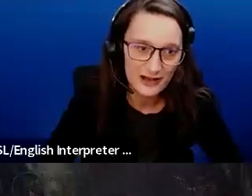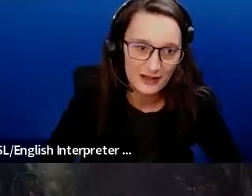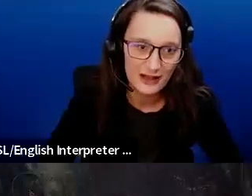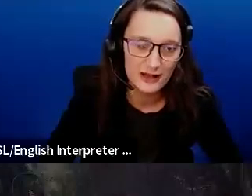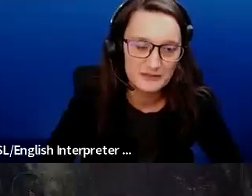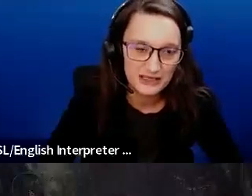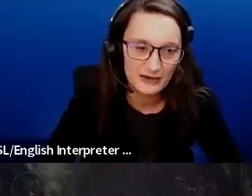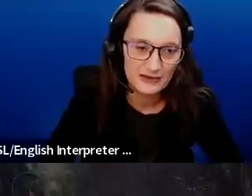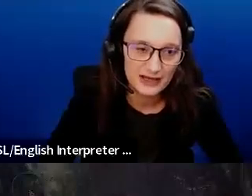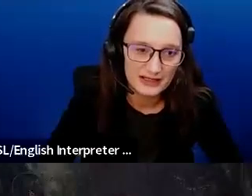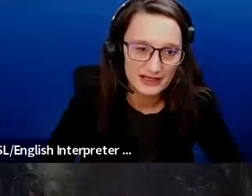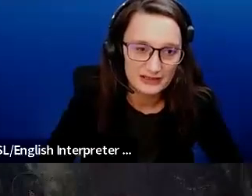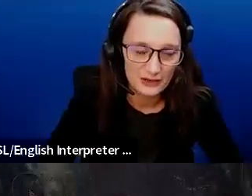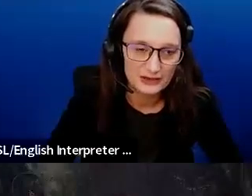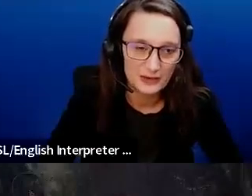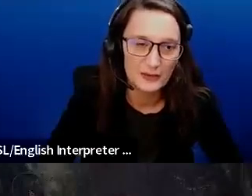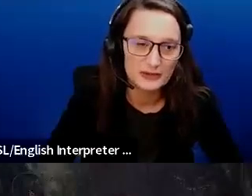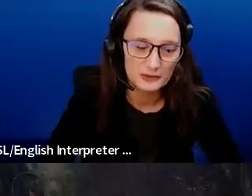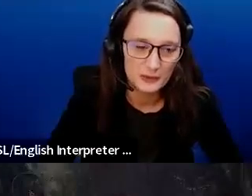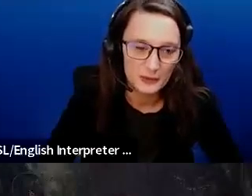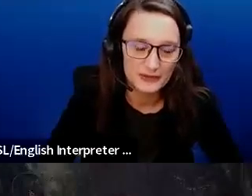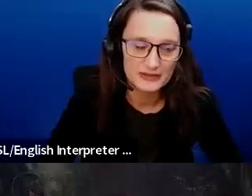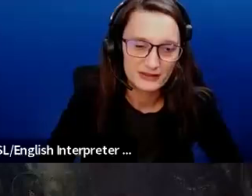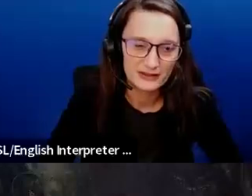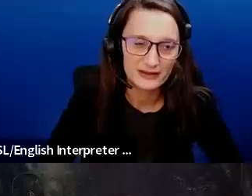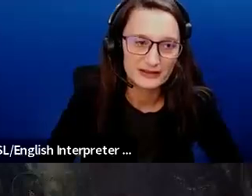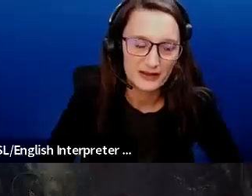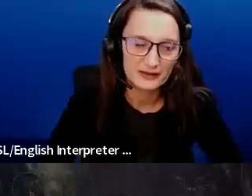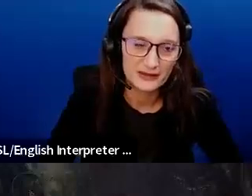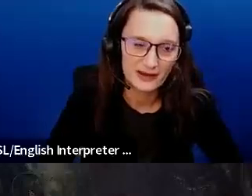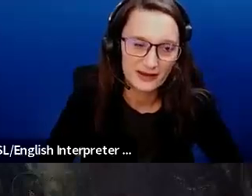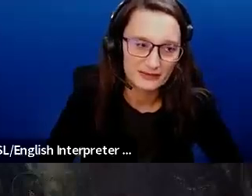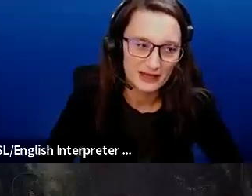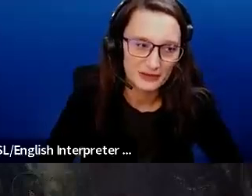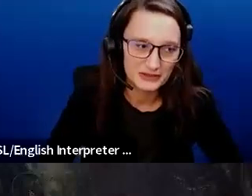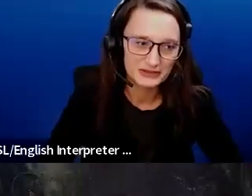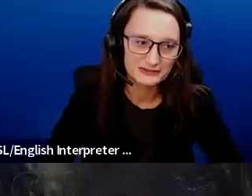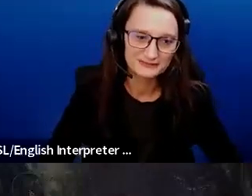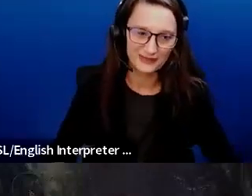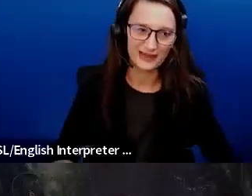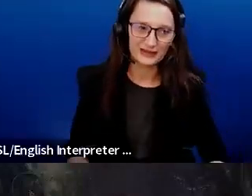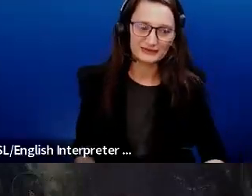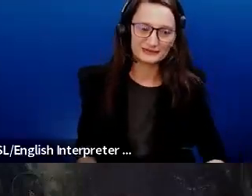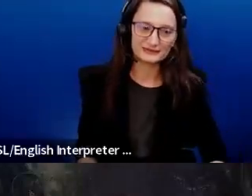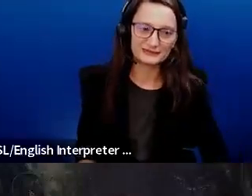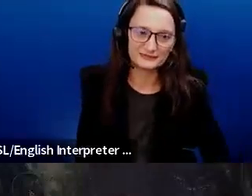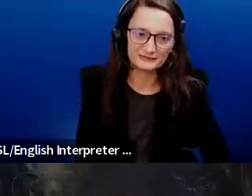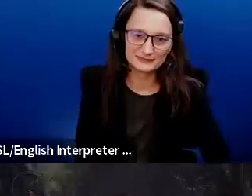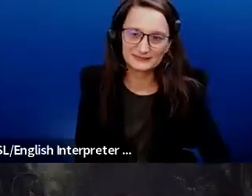ASL together, that does also support the development of language. Thank